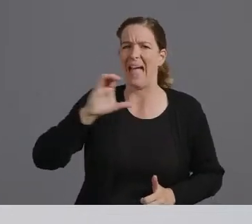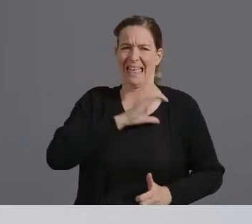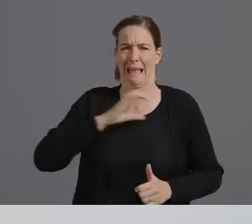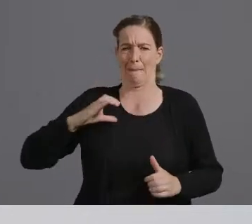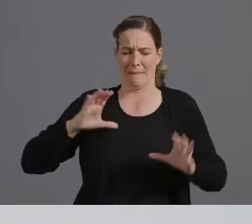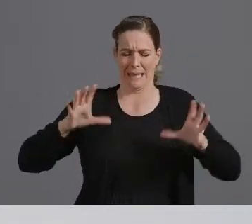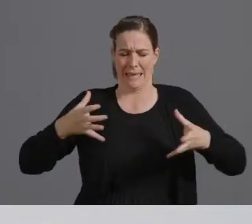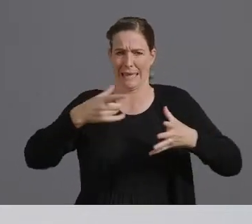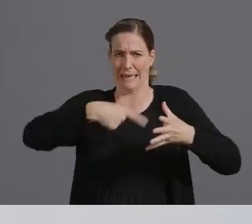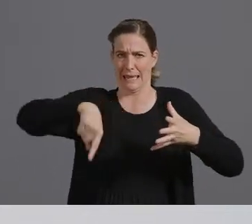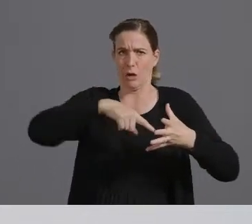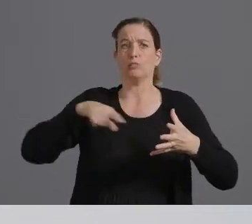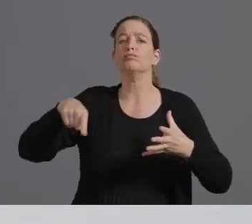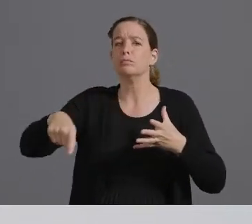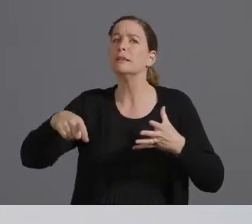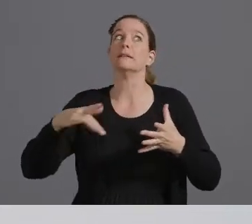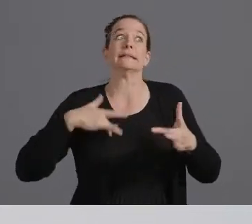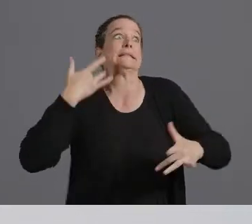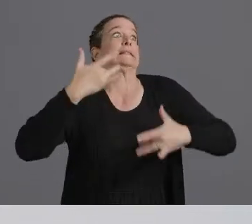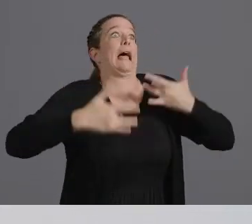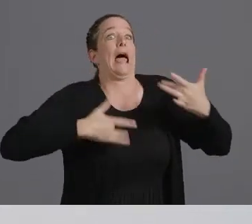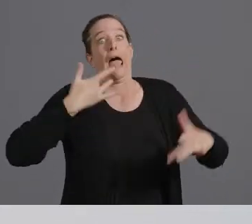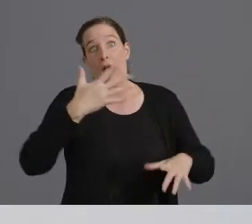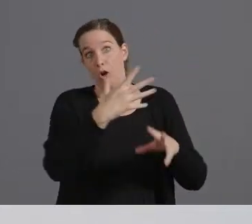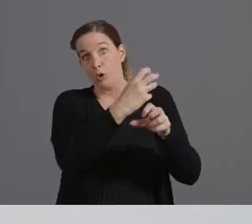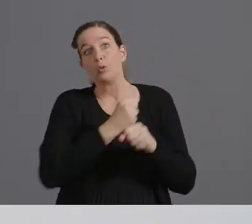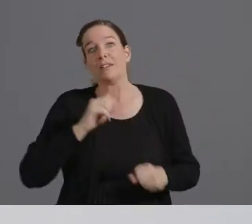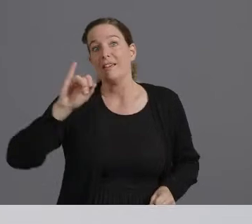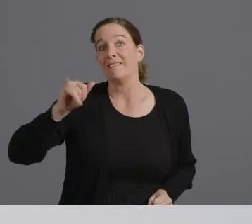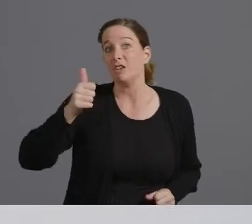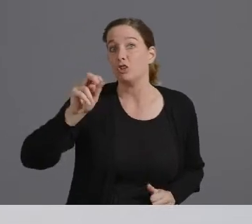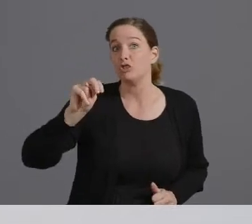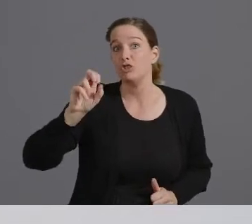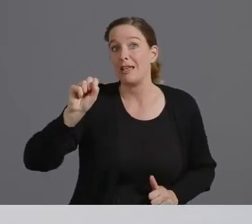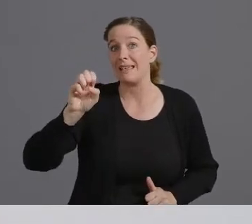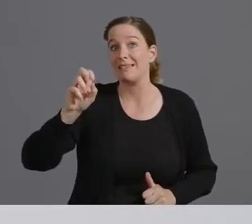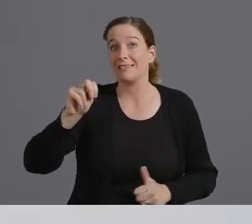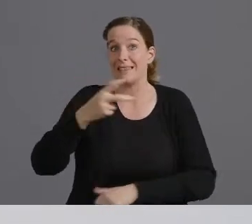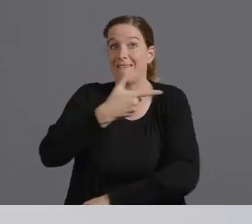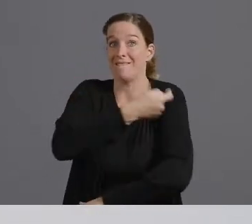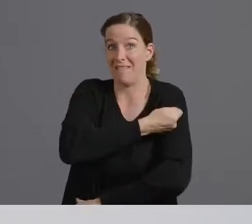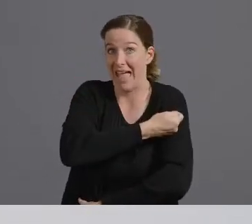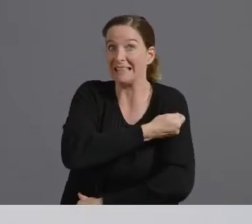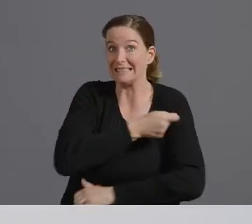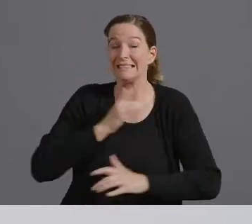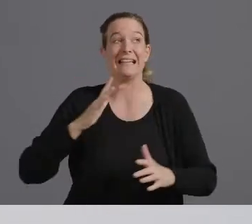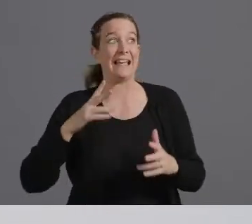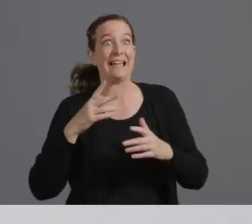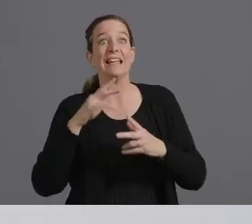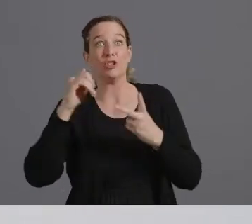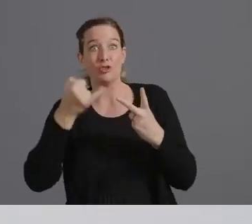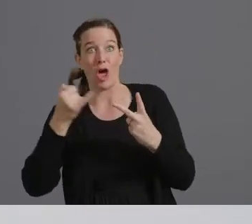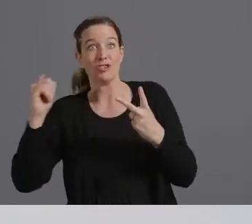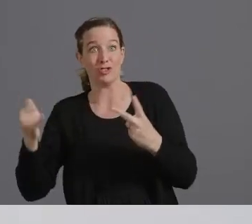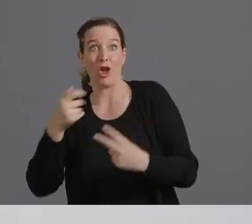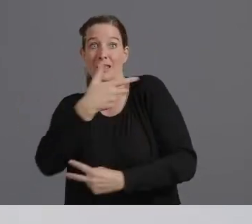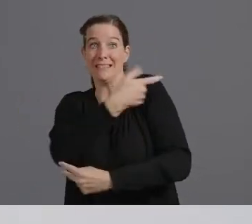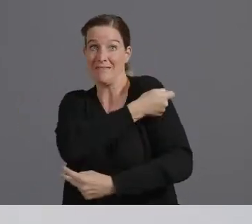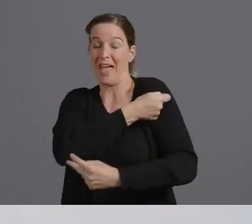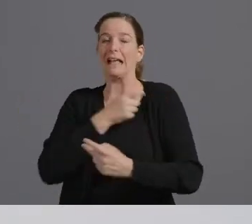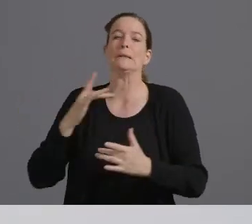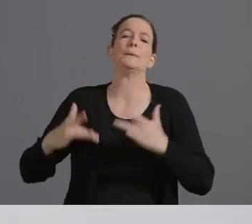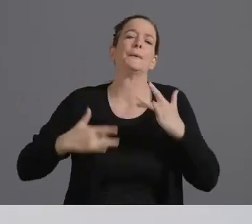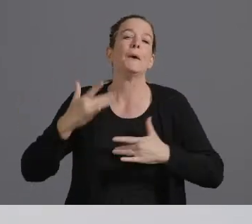& Johnson vaccine coming online, because it does provide additional opportunities. It doesn't have the storage requirements. It's one